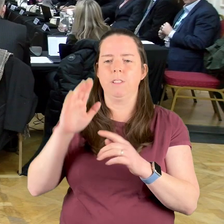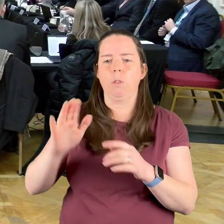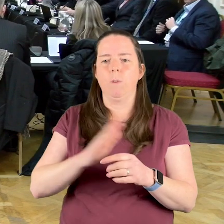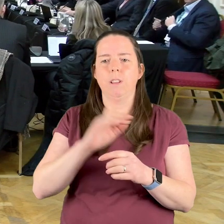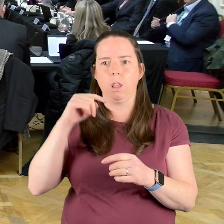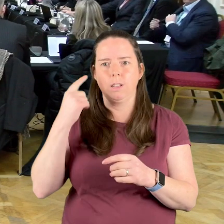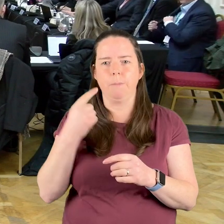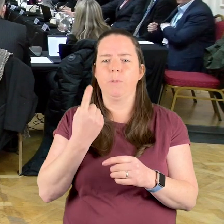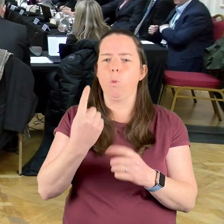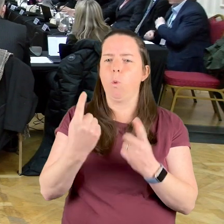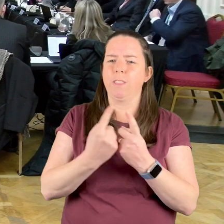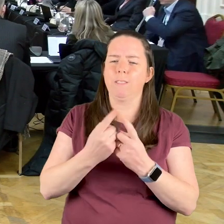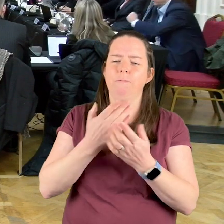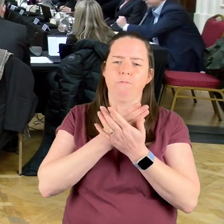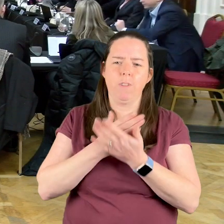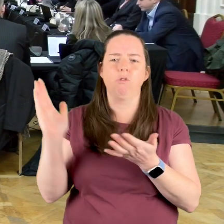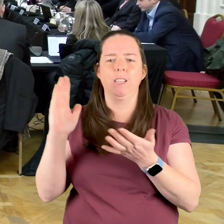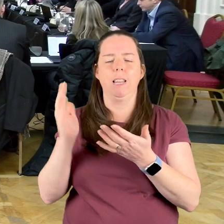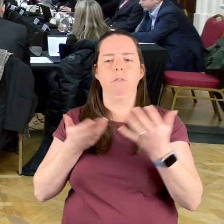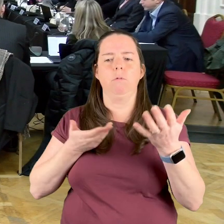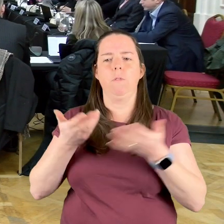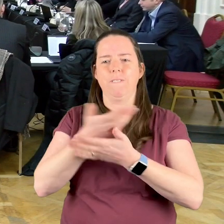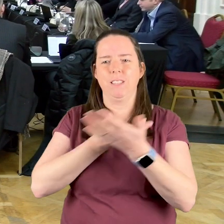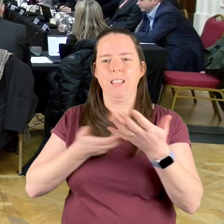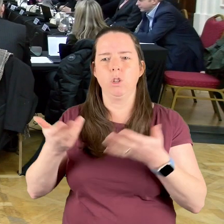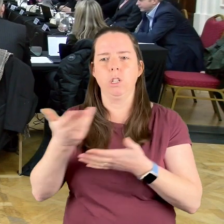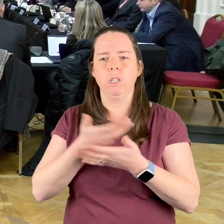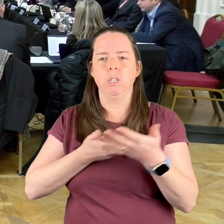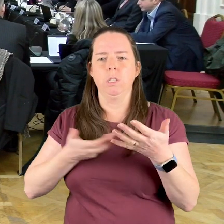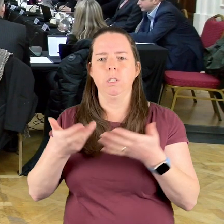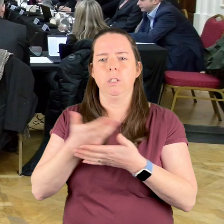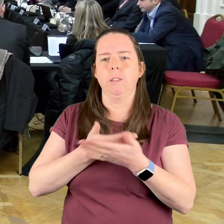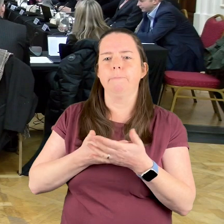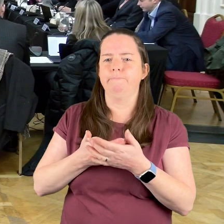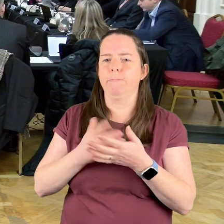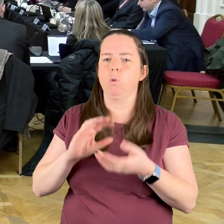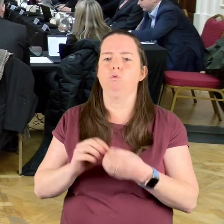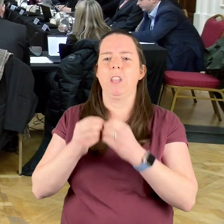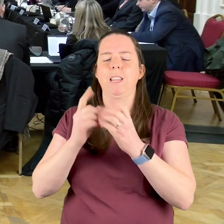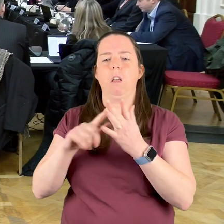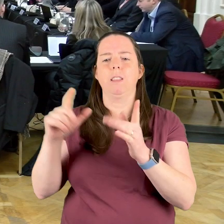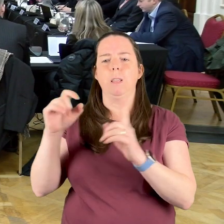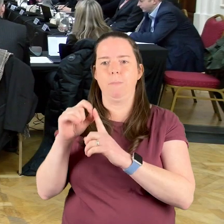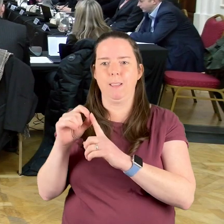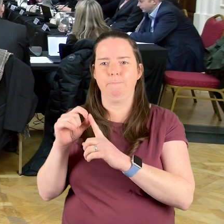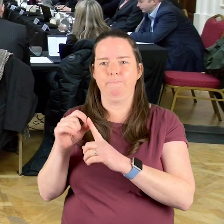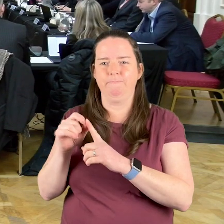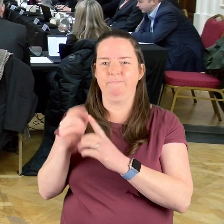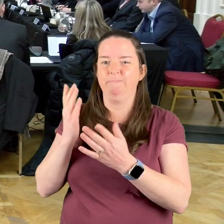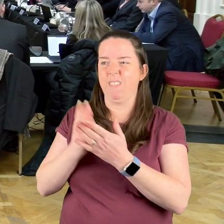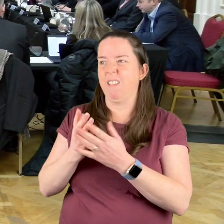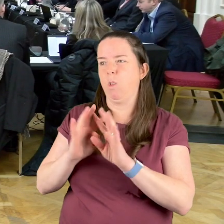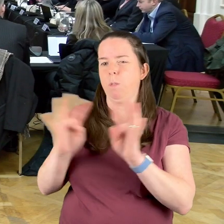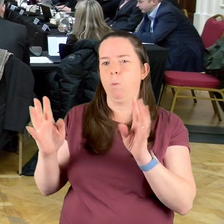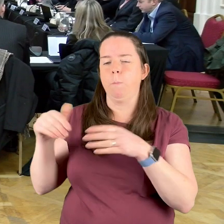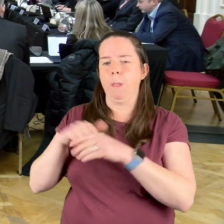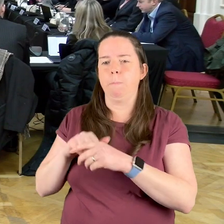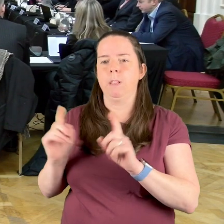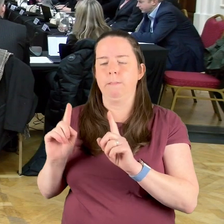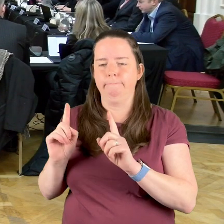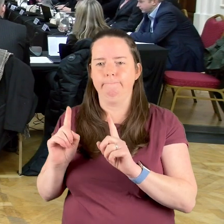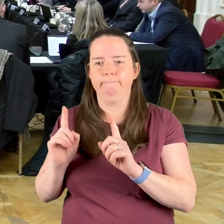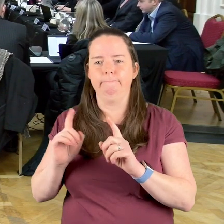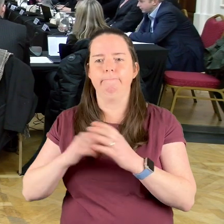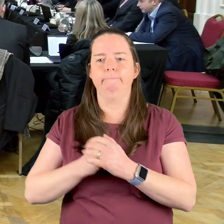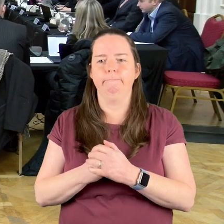things that's been very clear to us in the conversations when we were creating the Integrated Care Partnership and since actually on the for the board members is let's